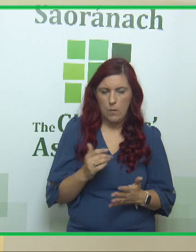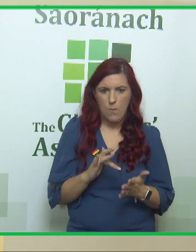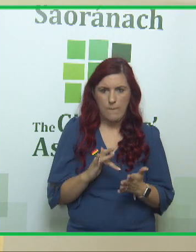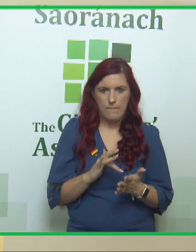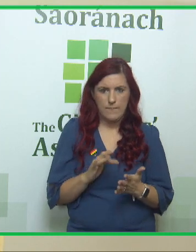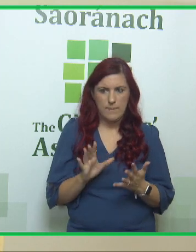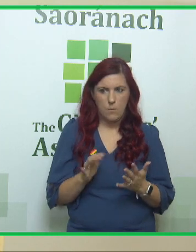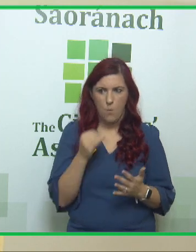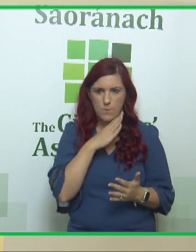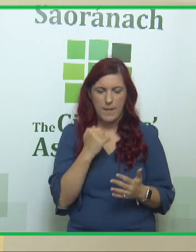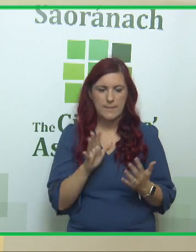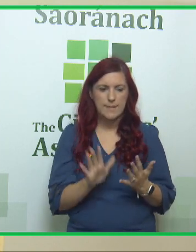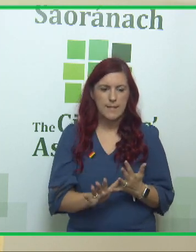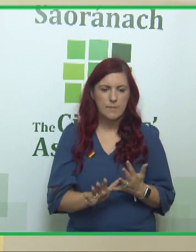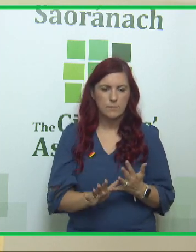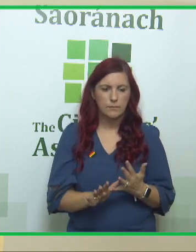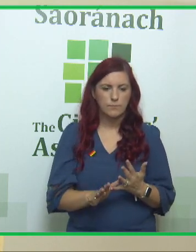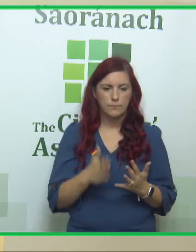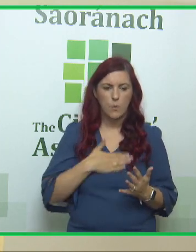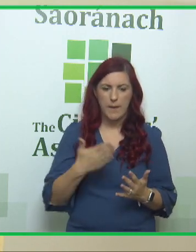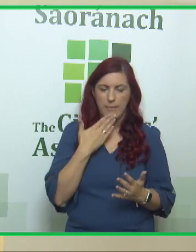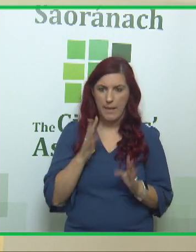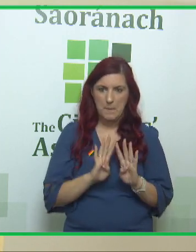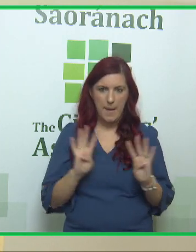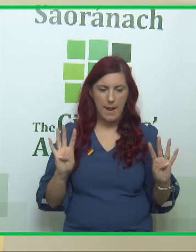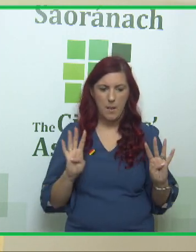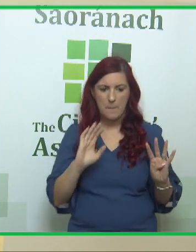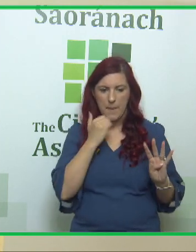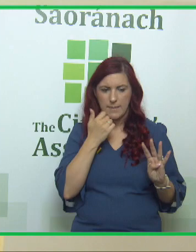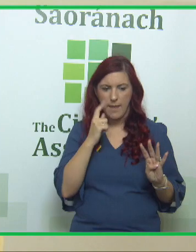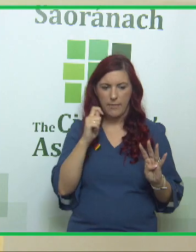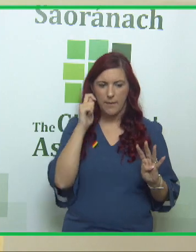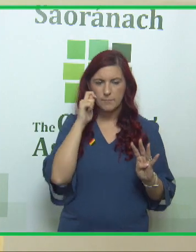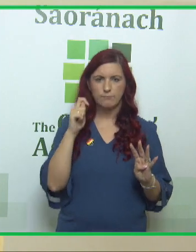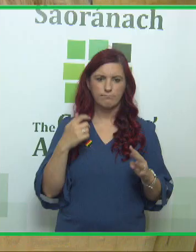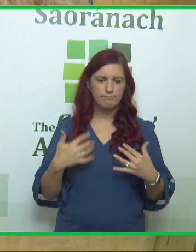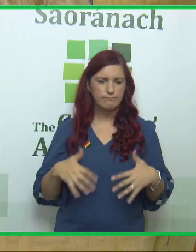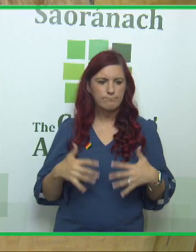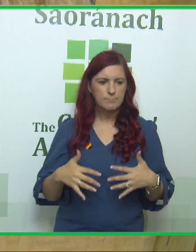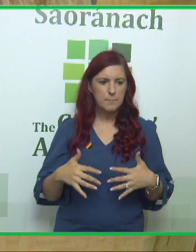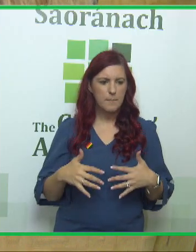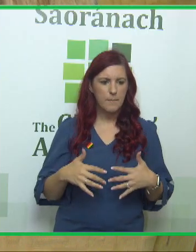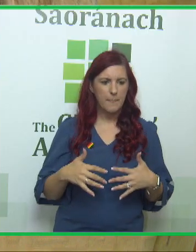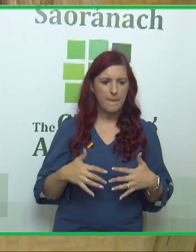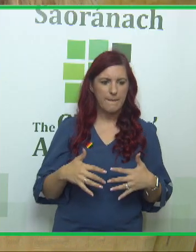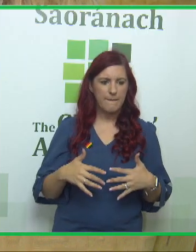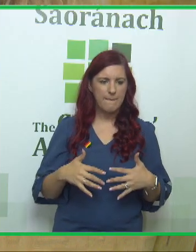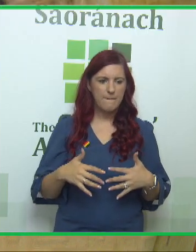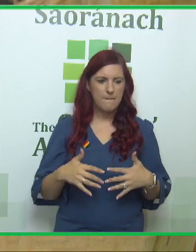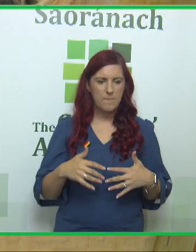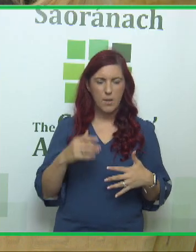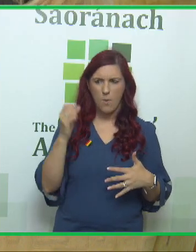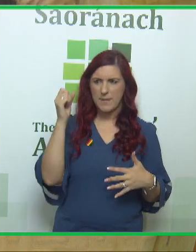10:15, so just want to thank all of the panel, because I think it's really, I think we're really getting to the